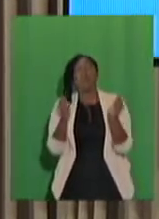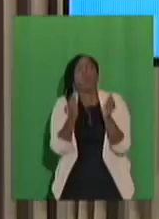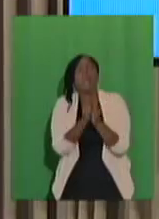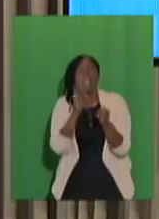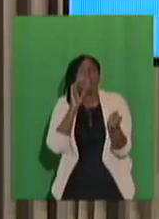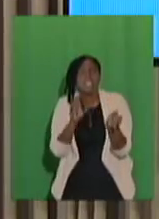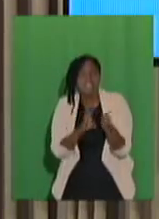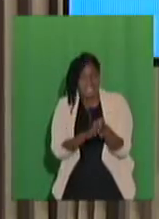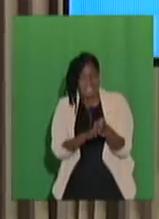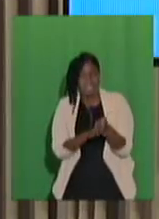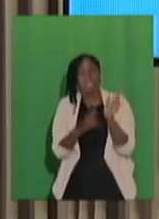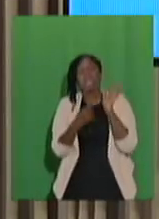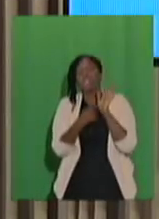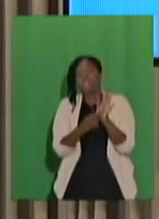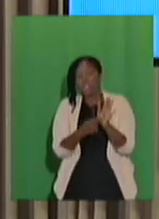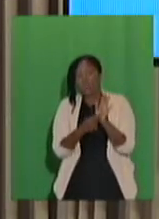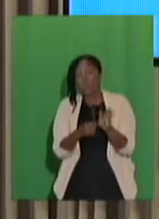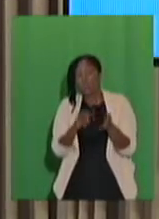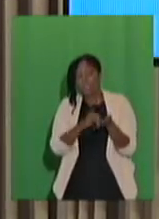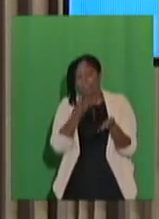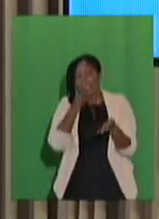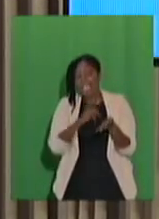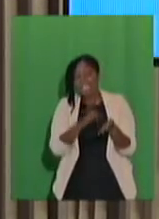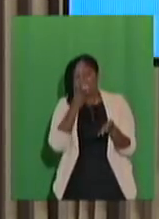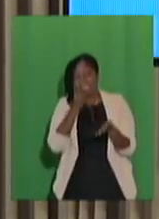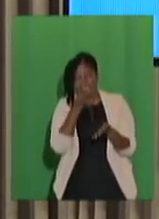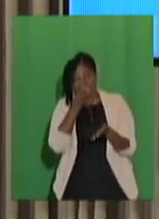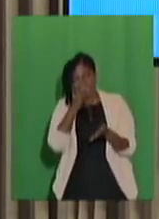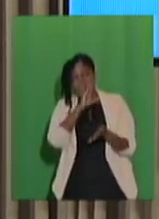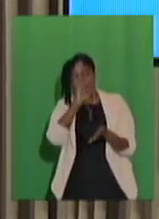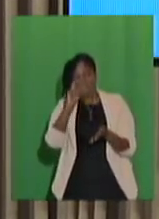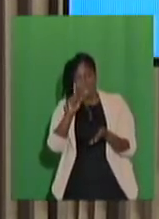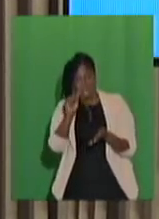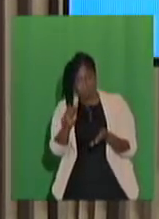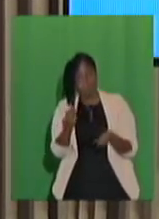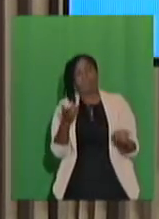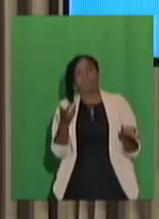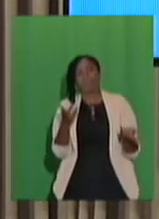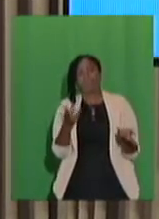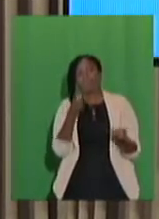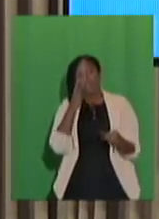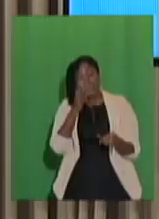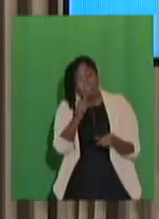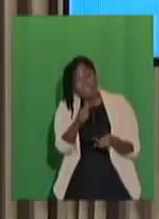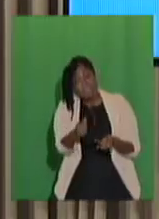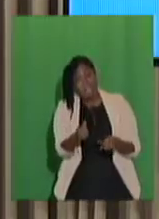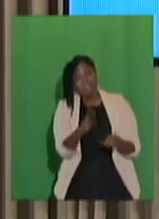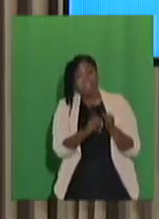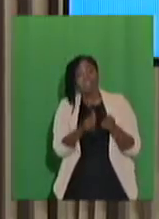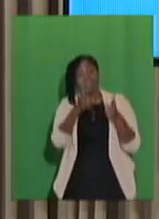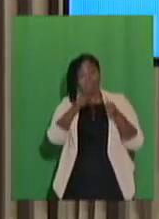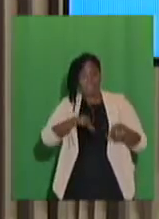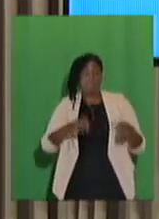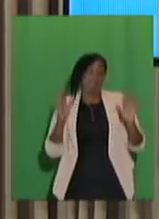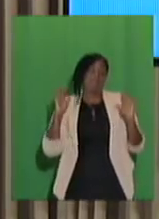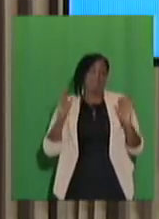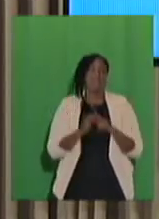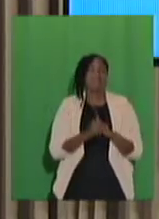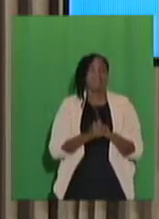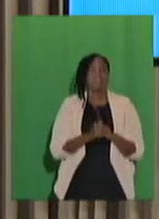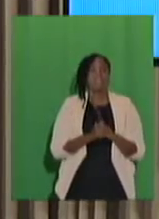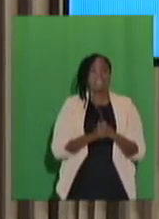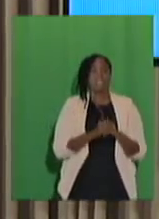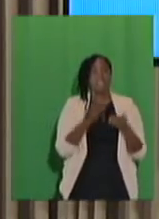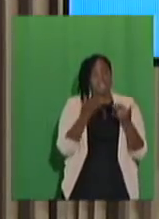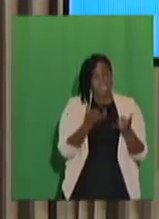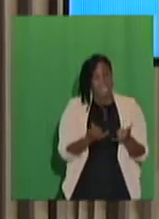the patients in Coover are getting. Before I hand over to the Chief Medical Officer, I just want to remind that we do